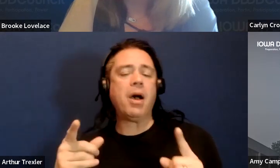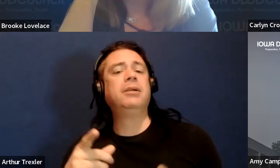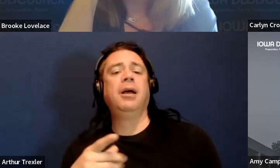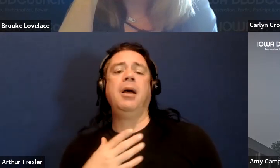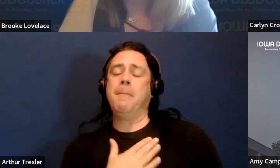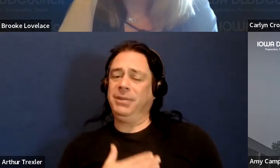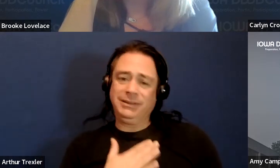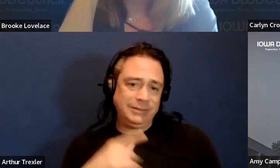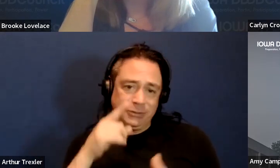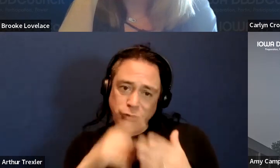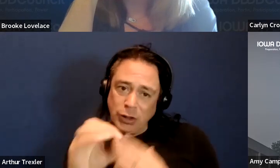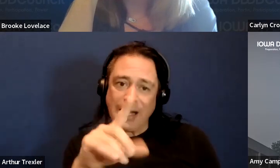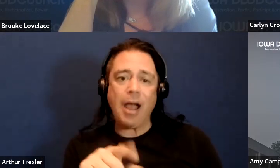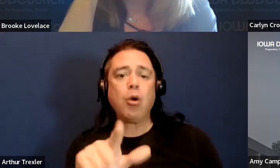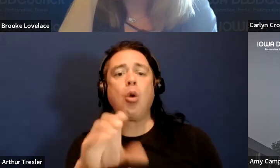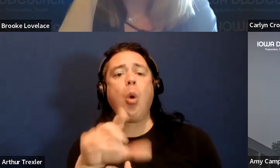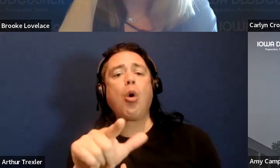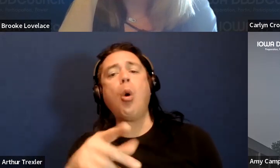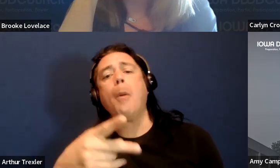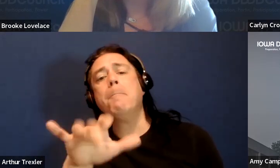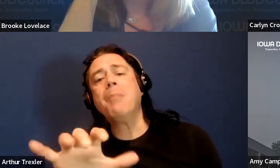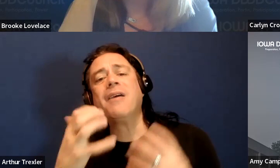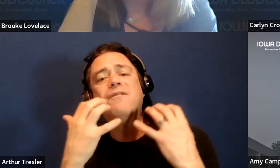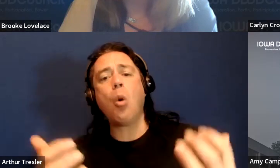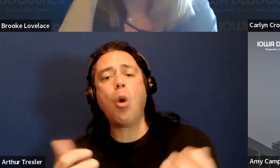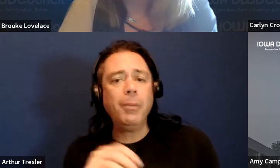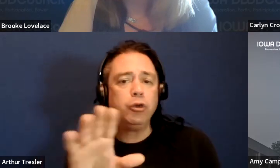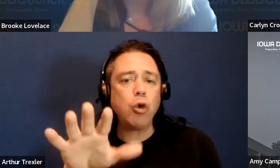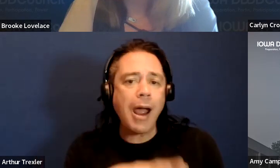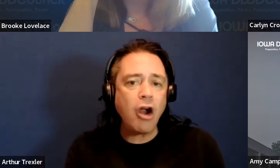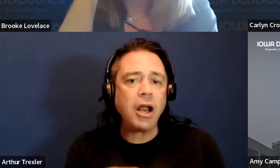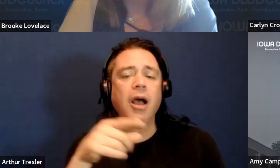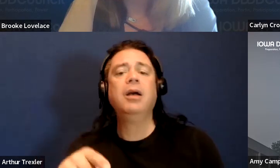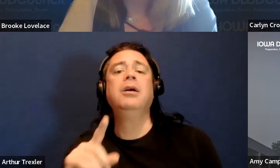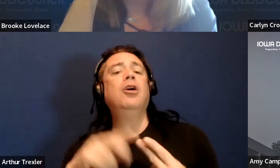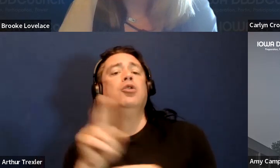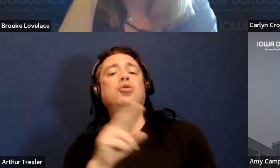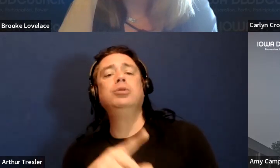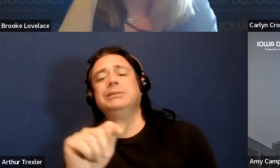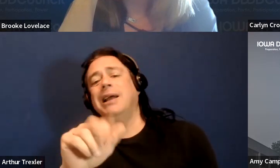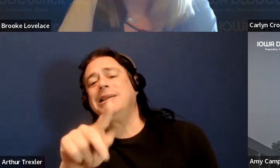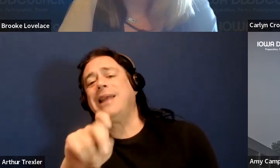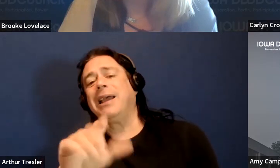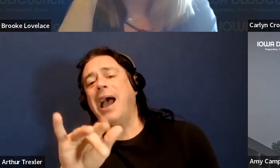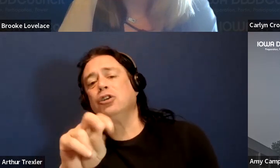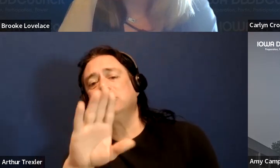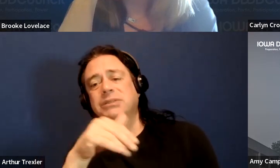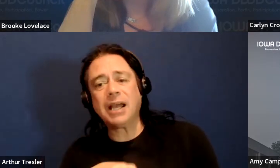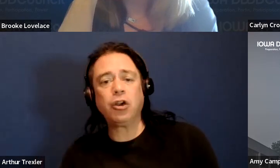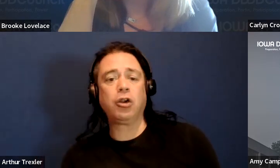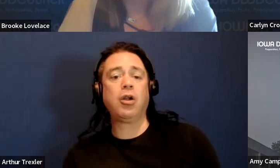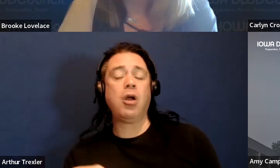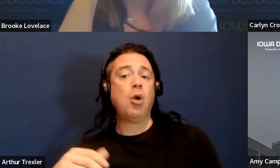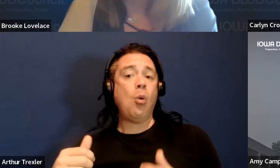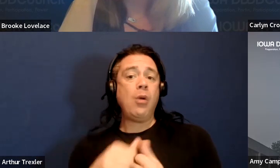please check out the local public forums that are in your area. Use our Take Action Center. And with